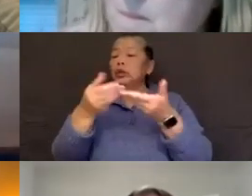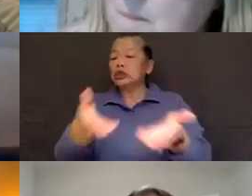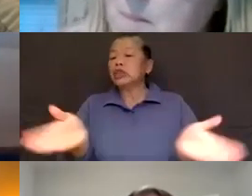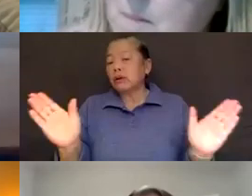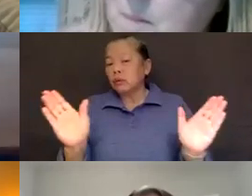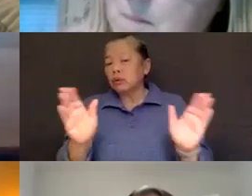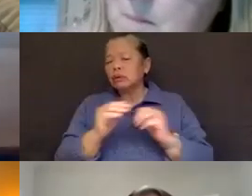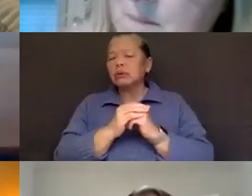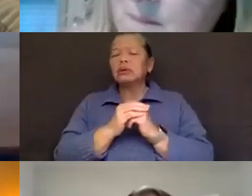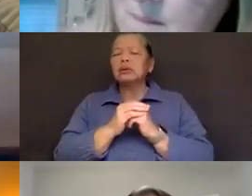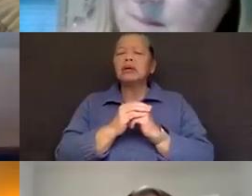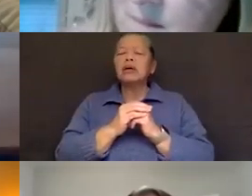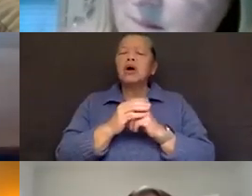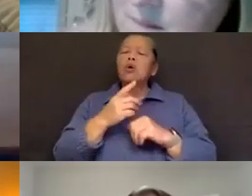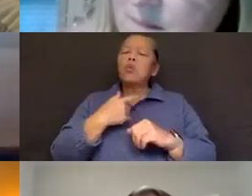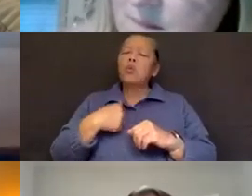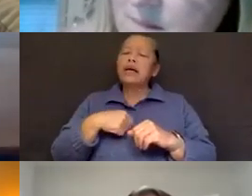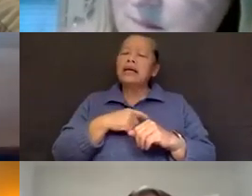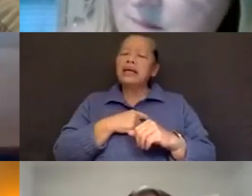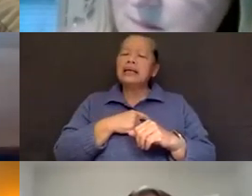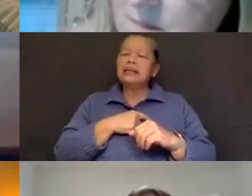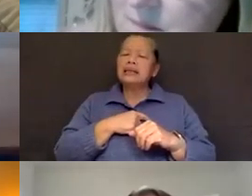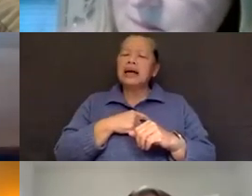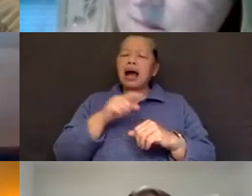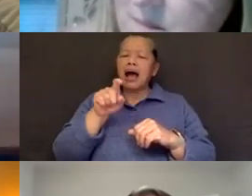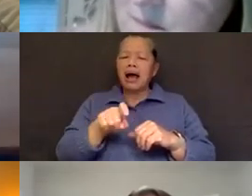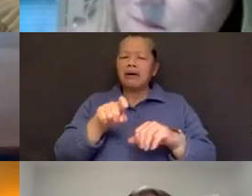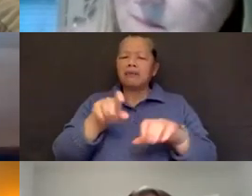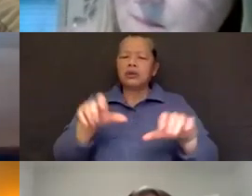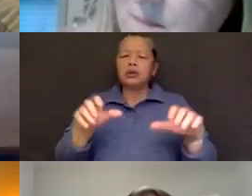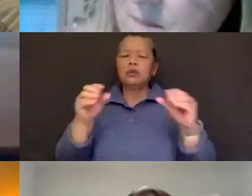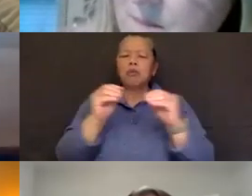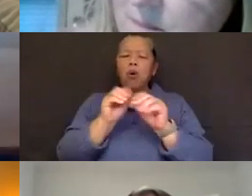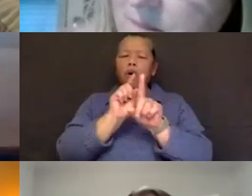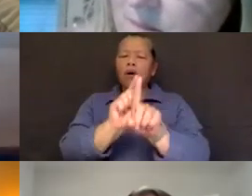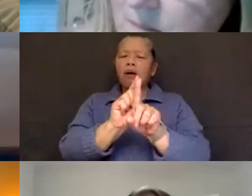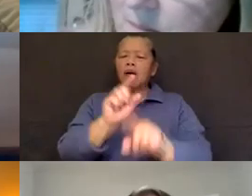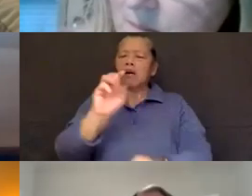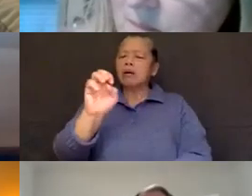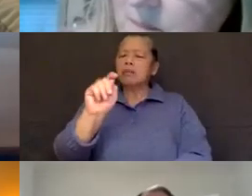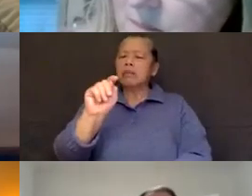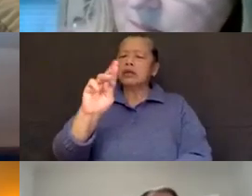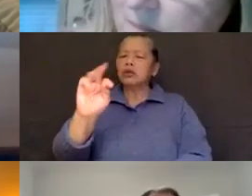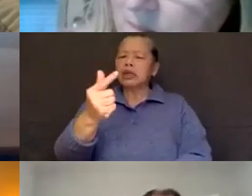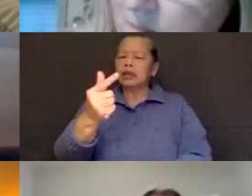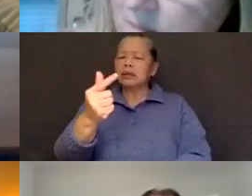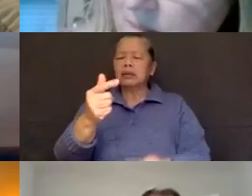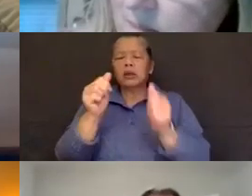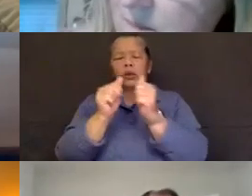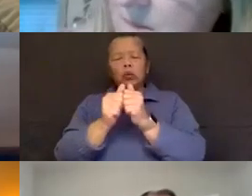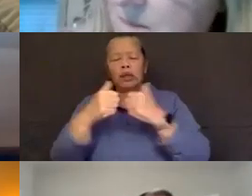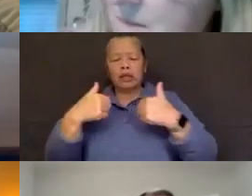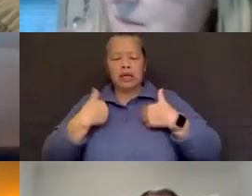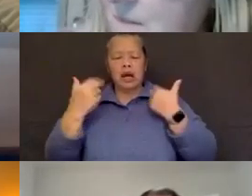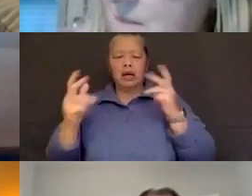is we have to do much more mentoring of youth with disabilities, that